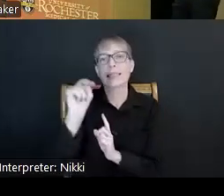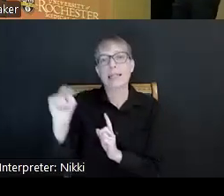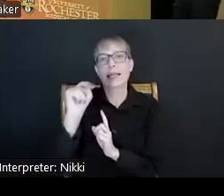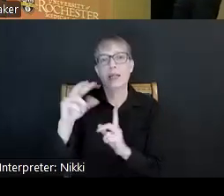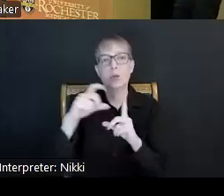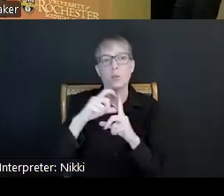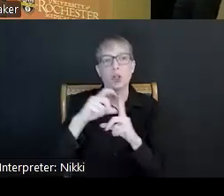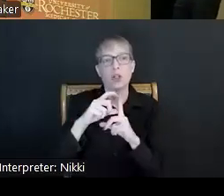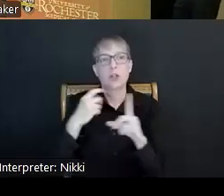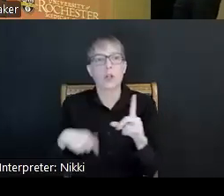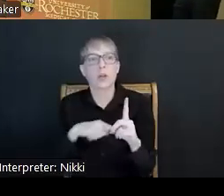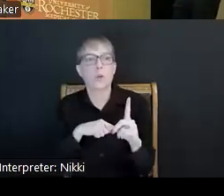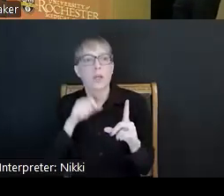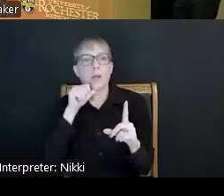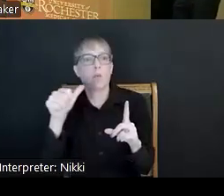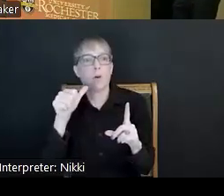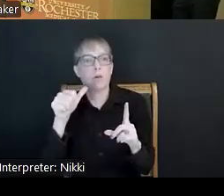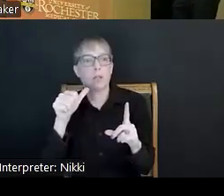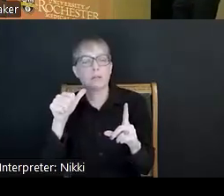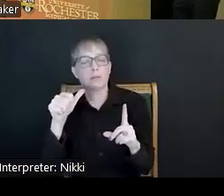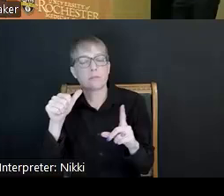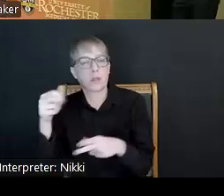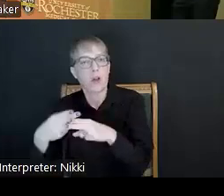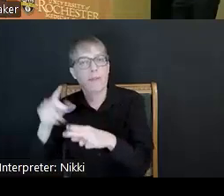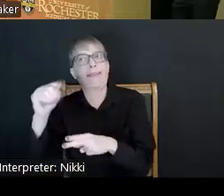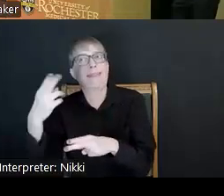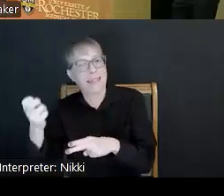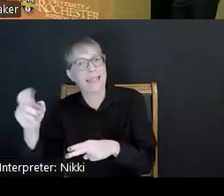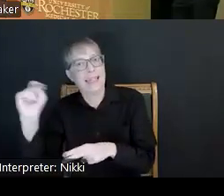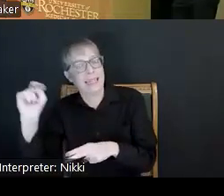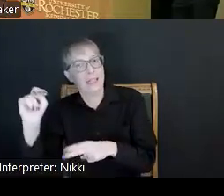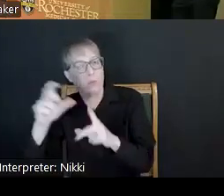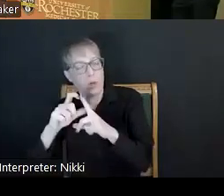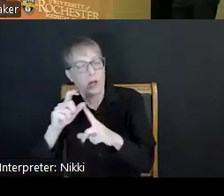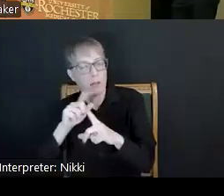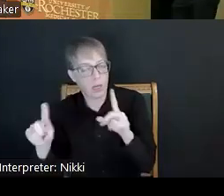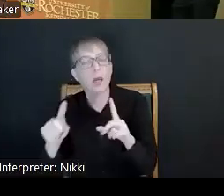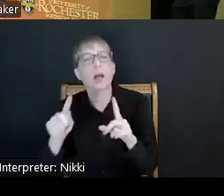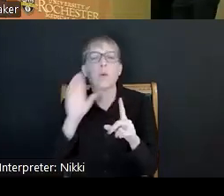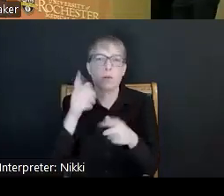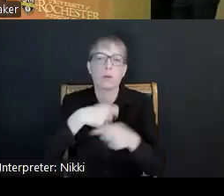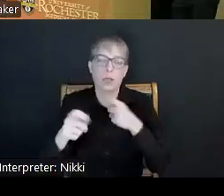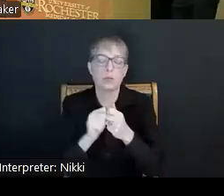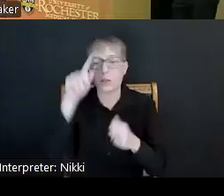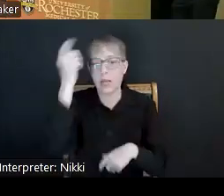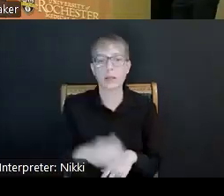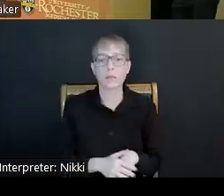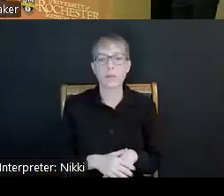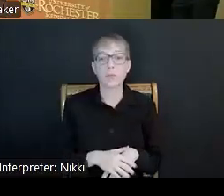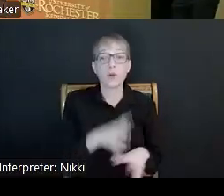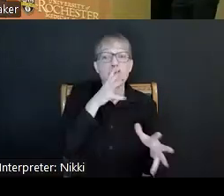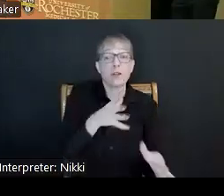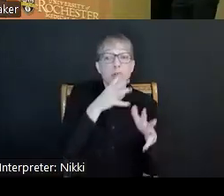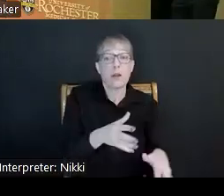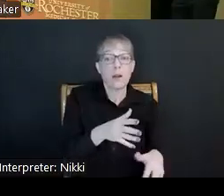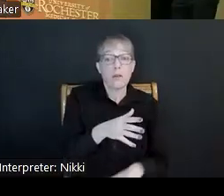not what we would consider the N-word in society, but we're just going to replace it with the word Black. The hatred of whites by blacks is matched by the whites'